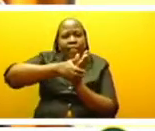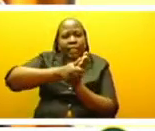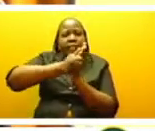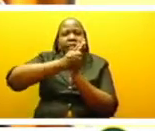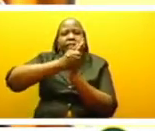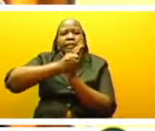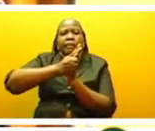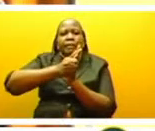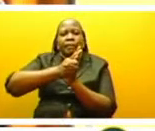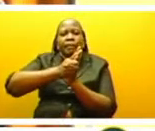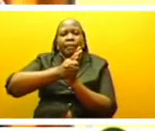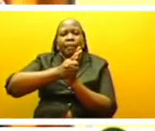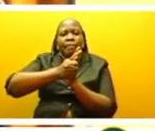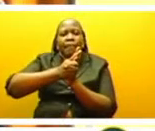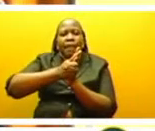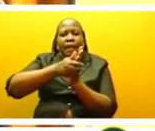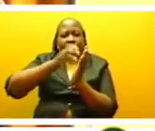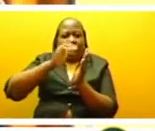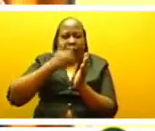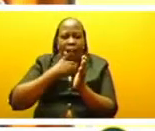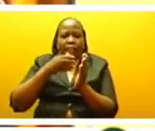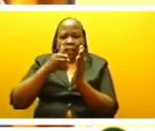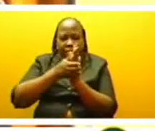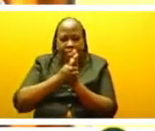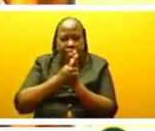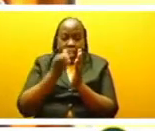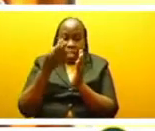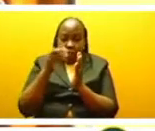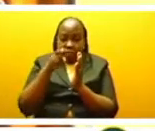if that could run, the court